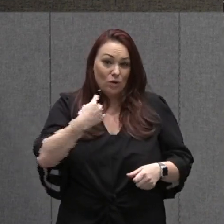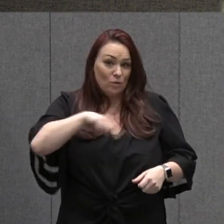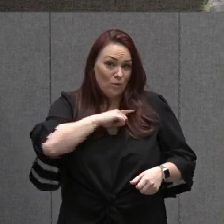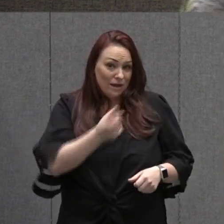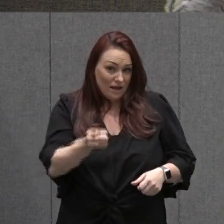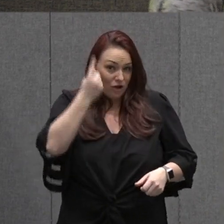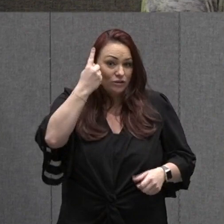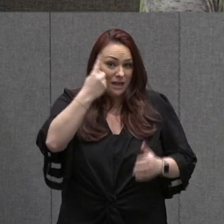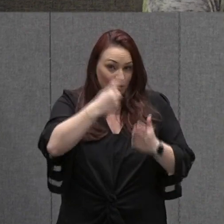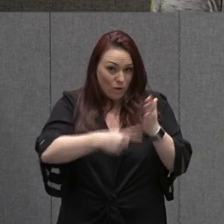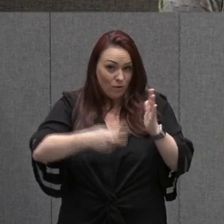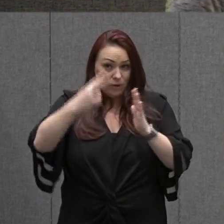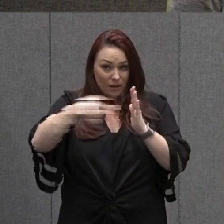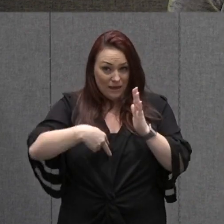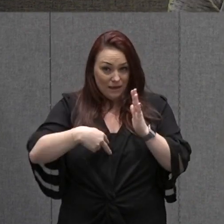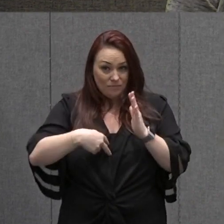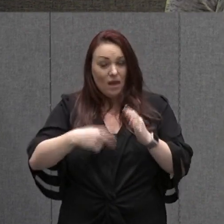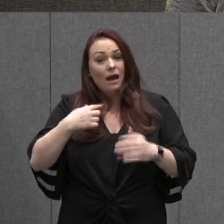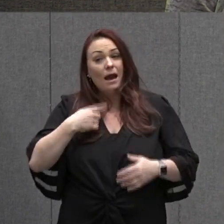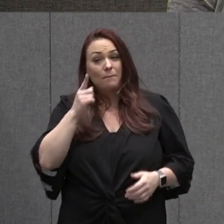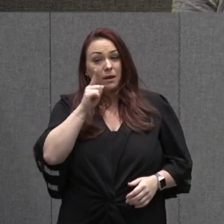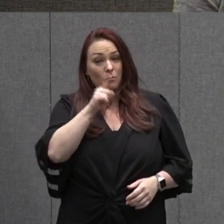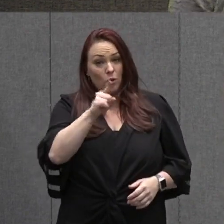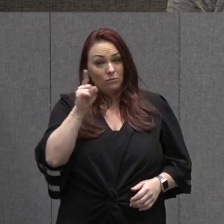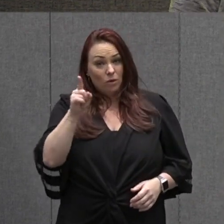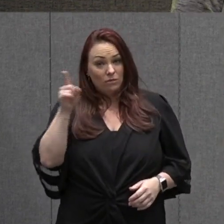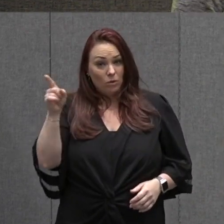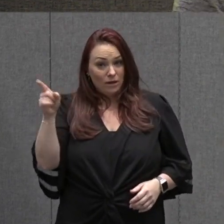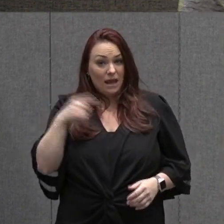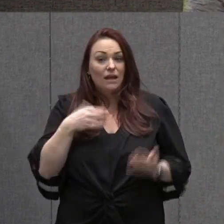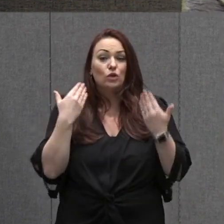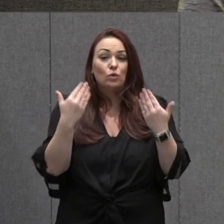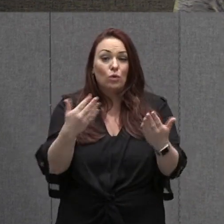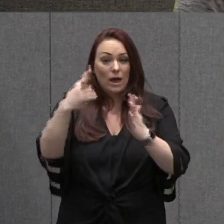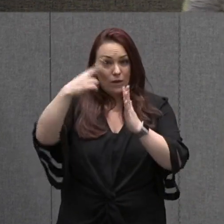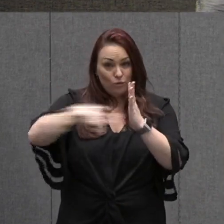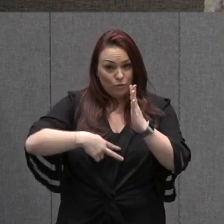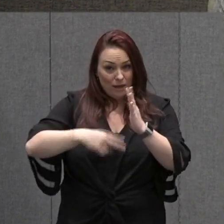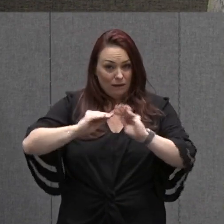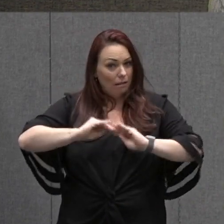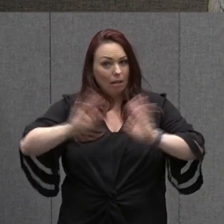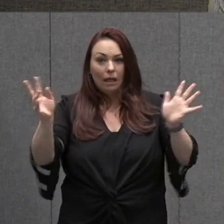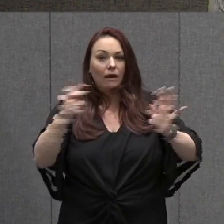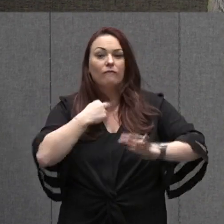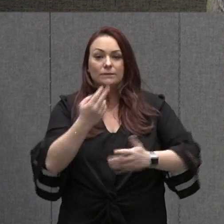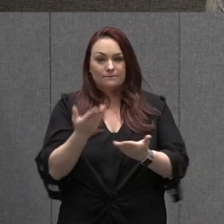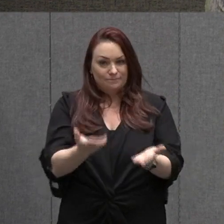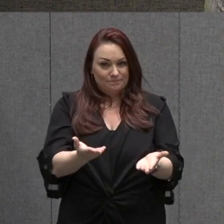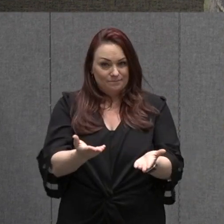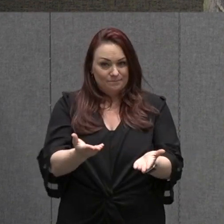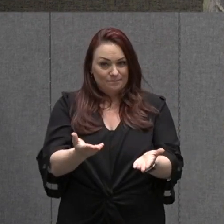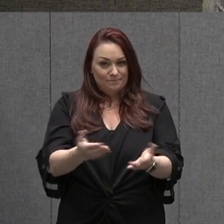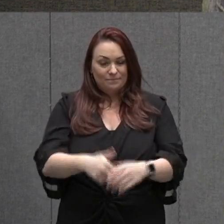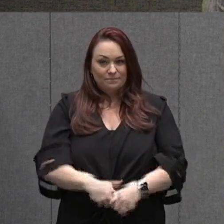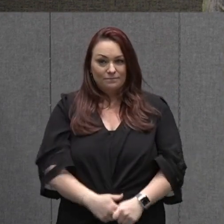Okay, I'm going to point to the words to help you. You go ahead and read it out in your clearest voice.